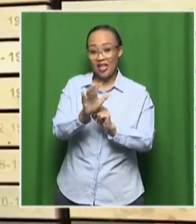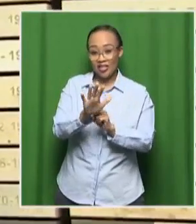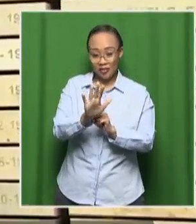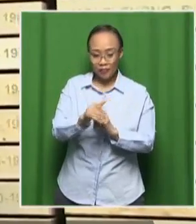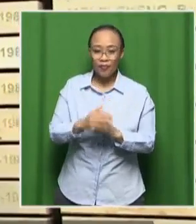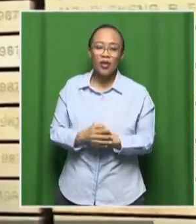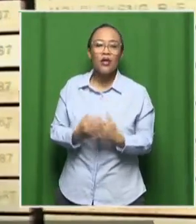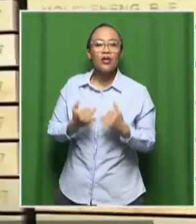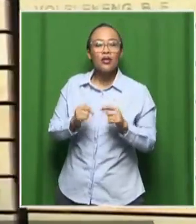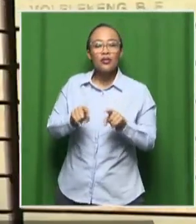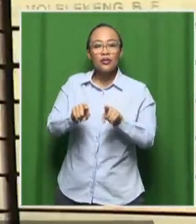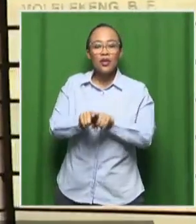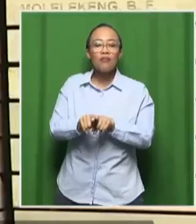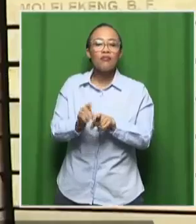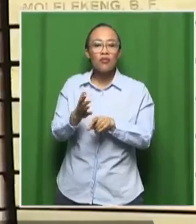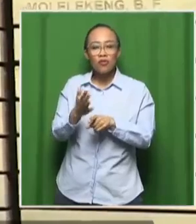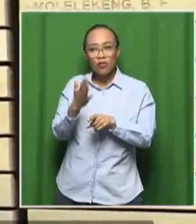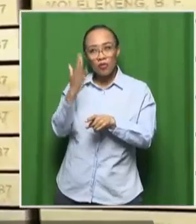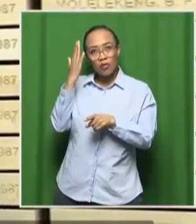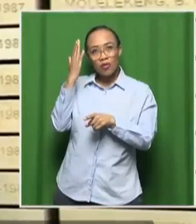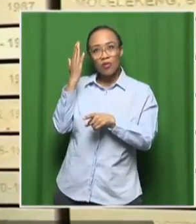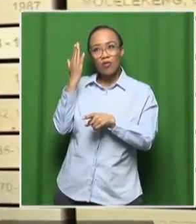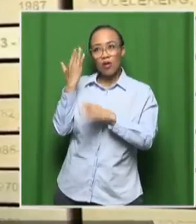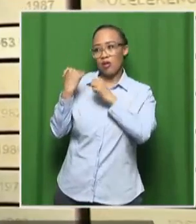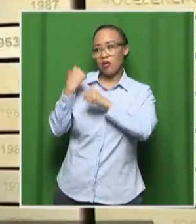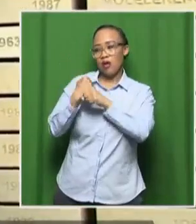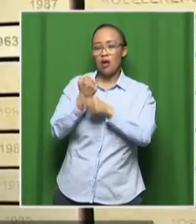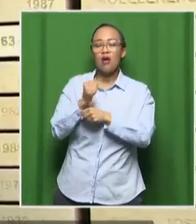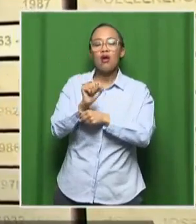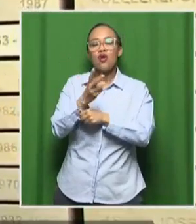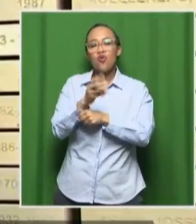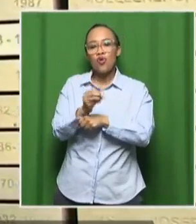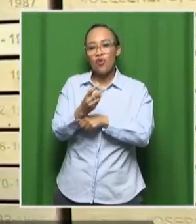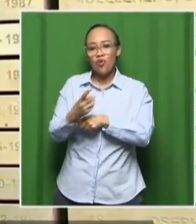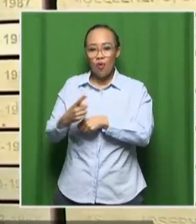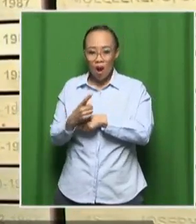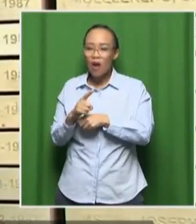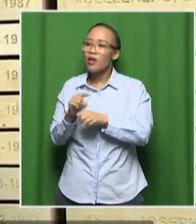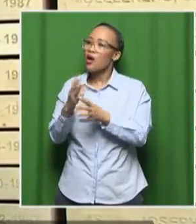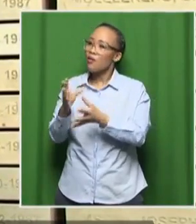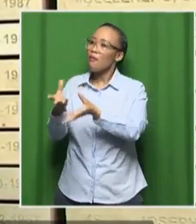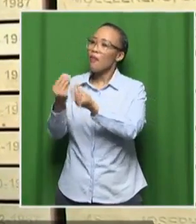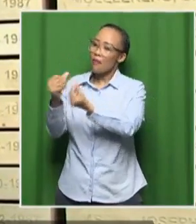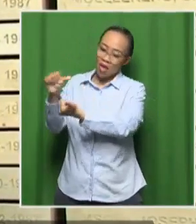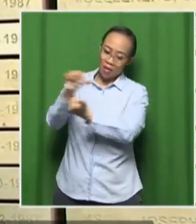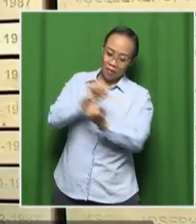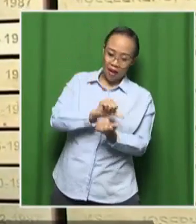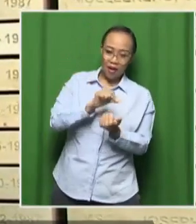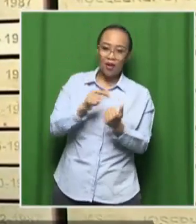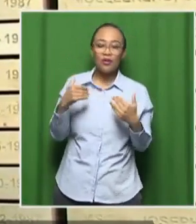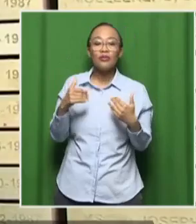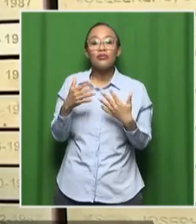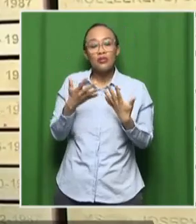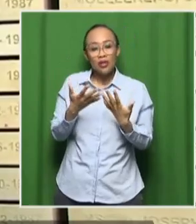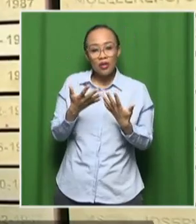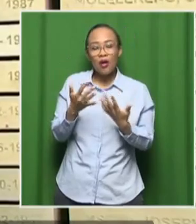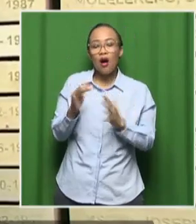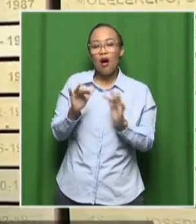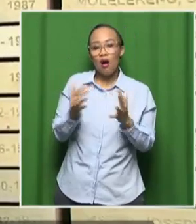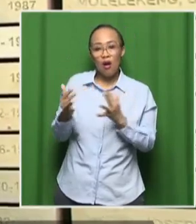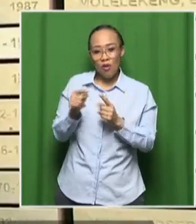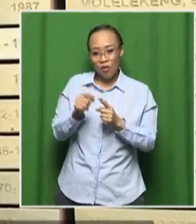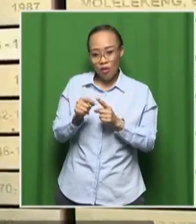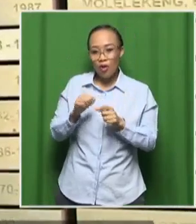in fact, and approved by Cabinet back in 2021 already, that repatriation process under the National Policy on Repatriation